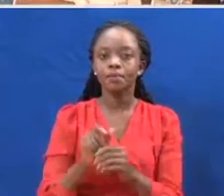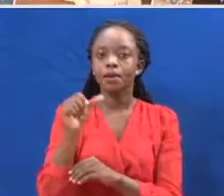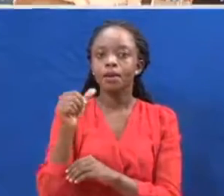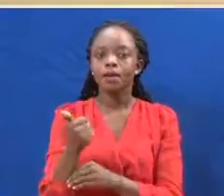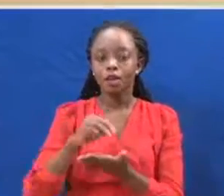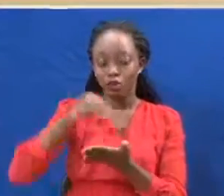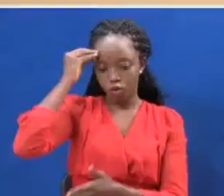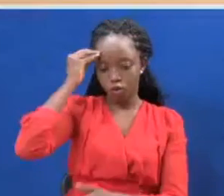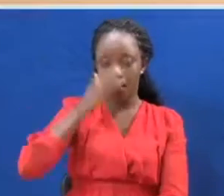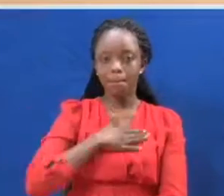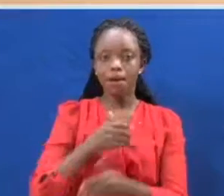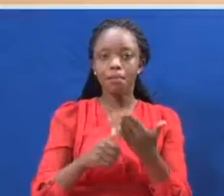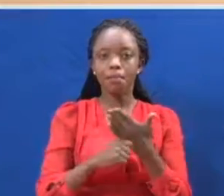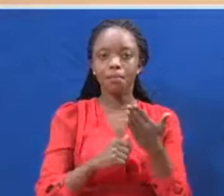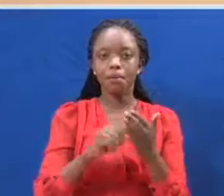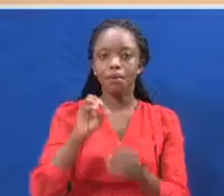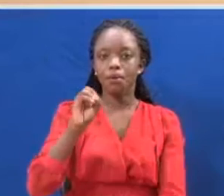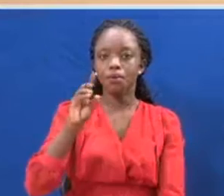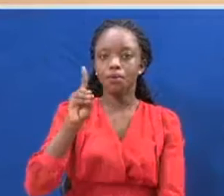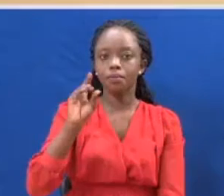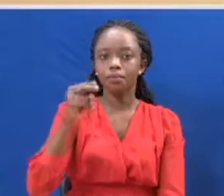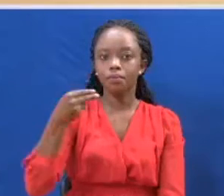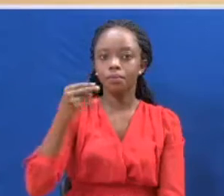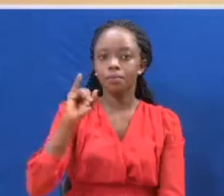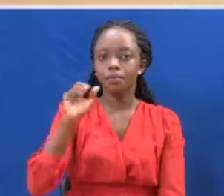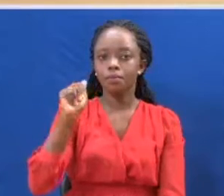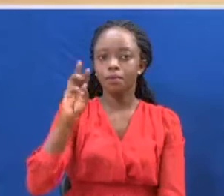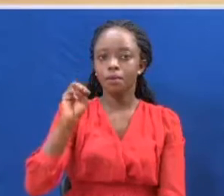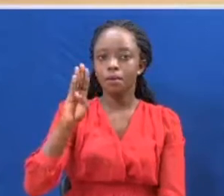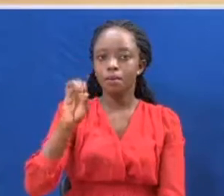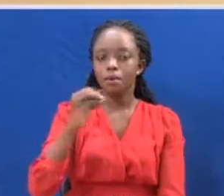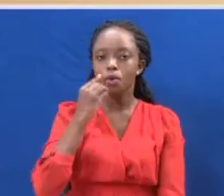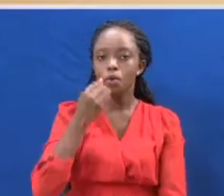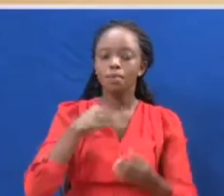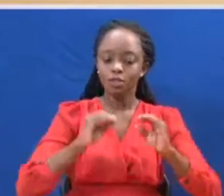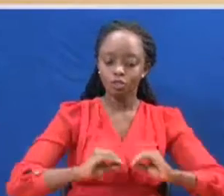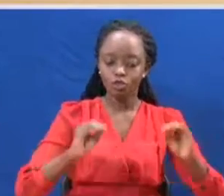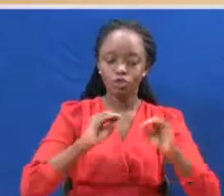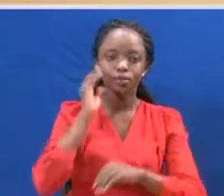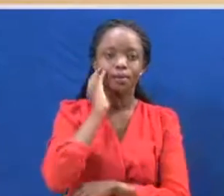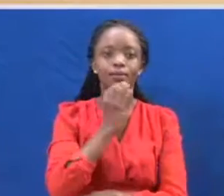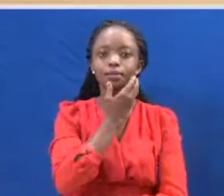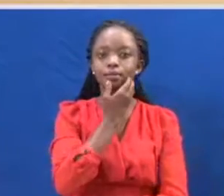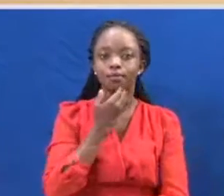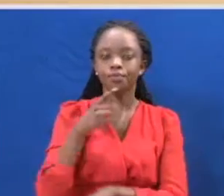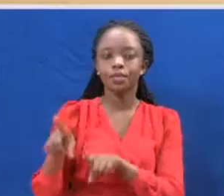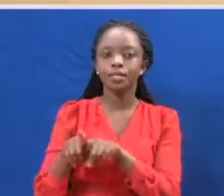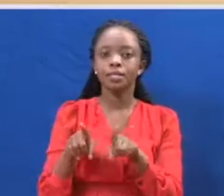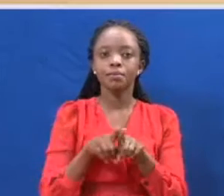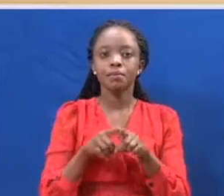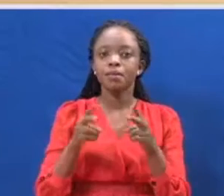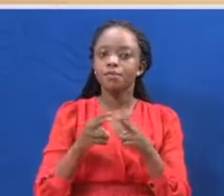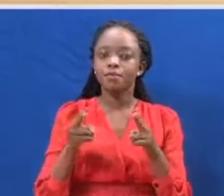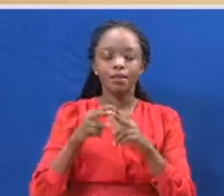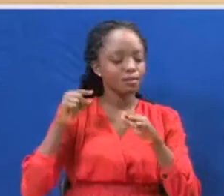student of mine called Romanes Odhiambo, who was also there. I taught him at Kenyatta. Also very